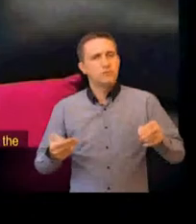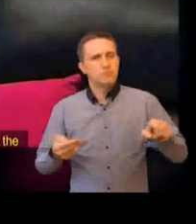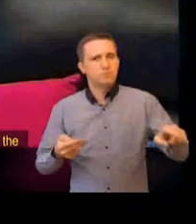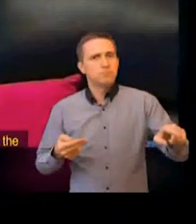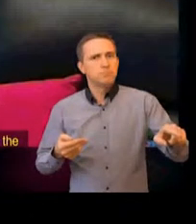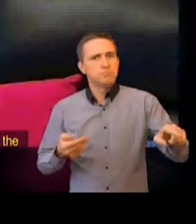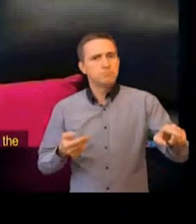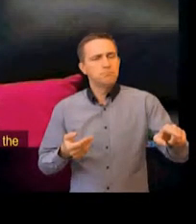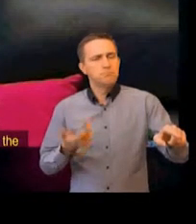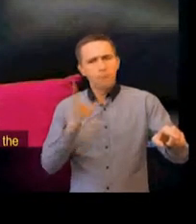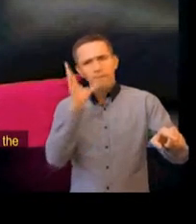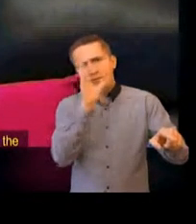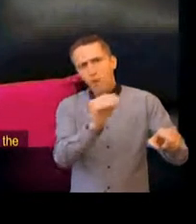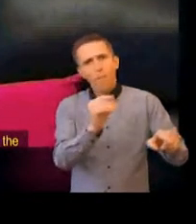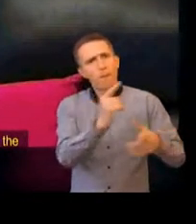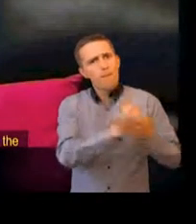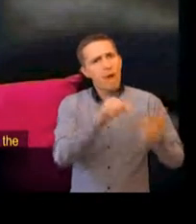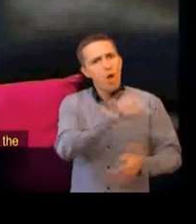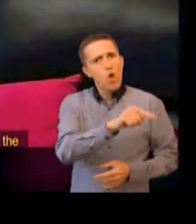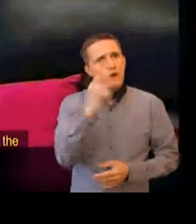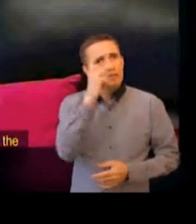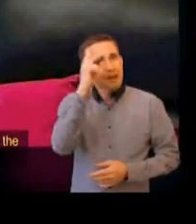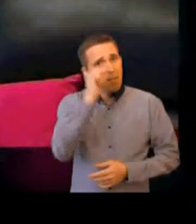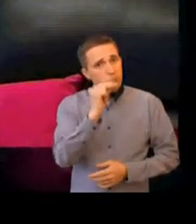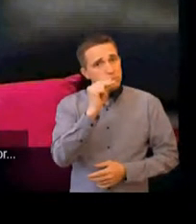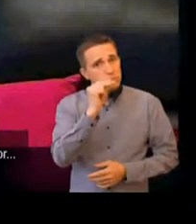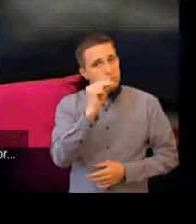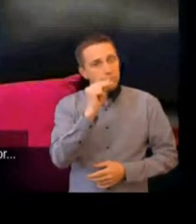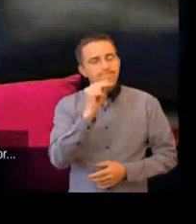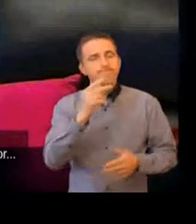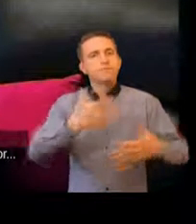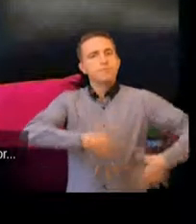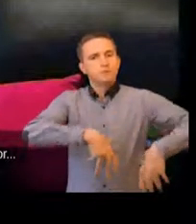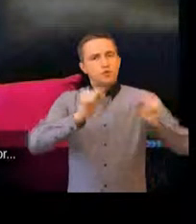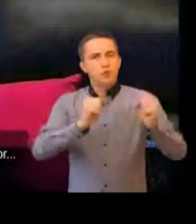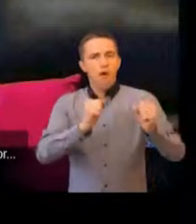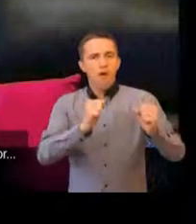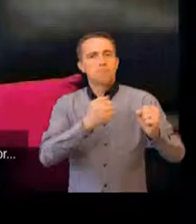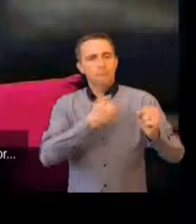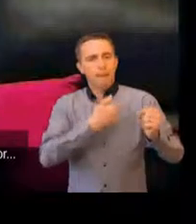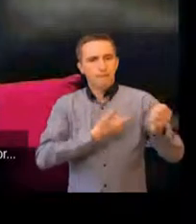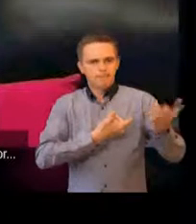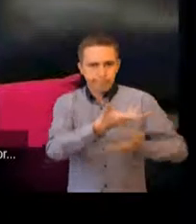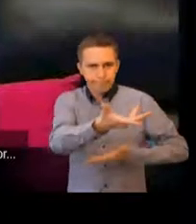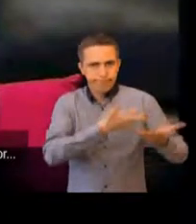It's definitely, I can see that it's definitely improving. And that's all we come up with, is just improvements.